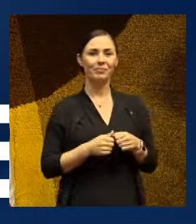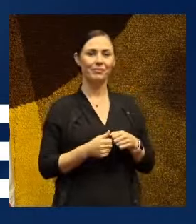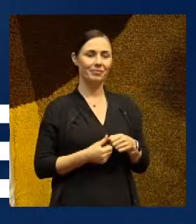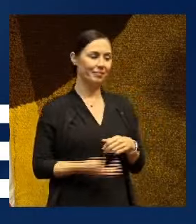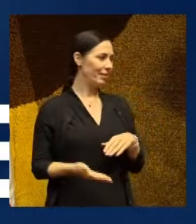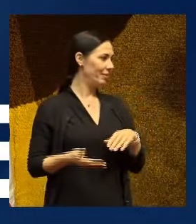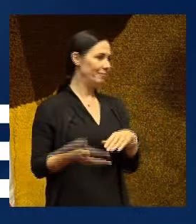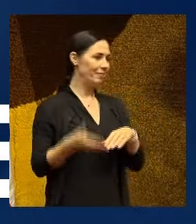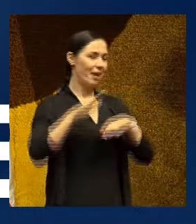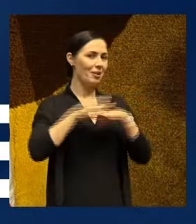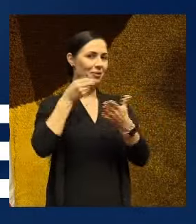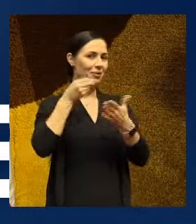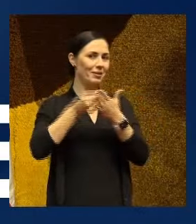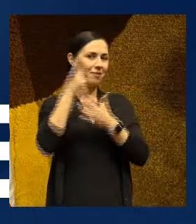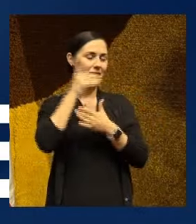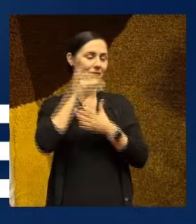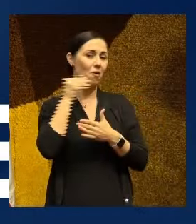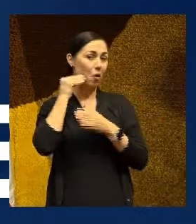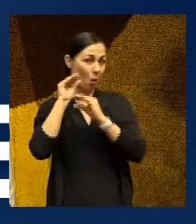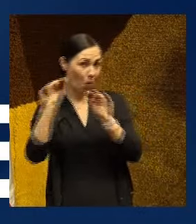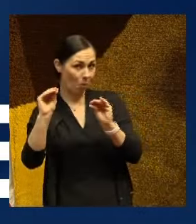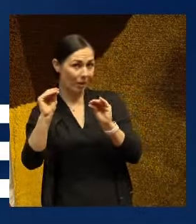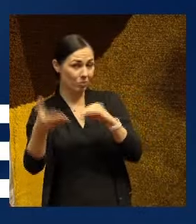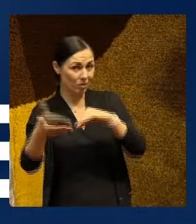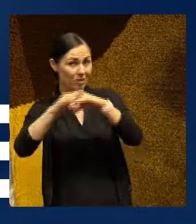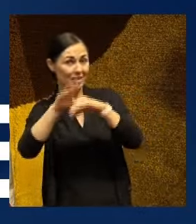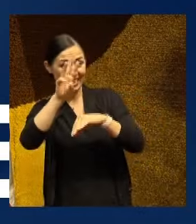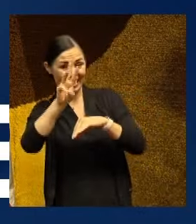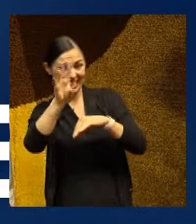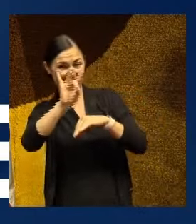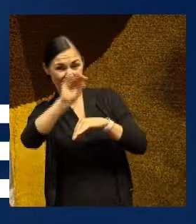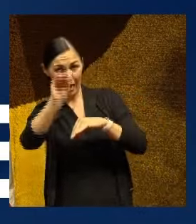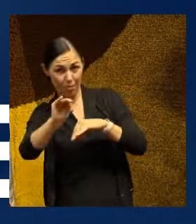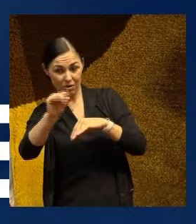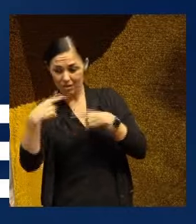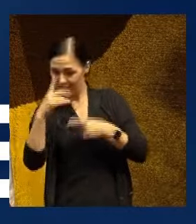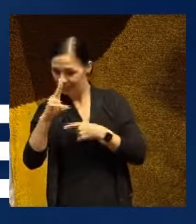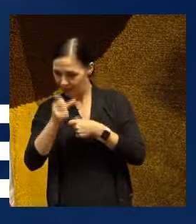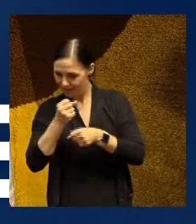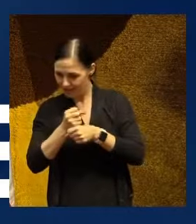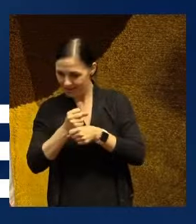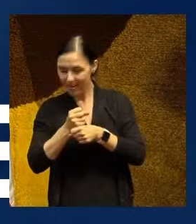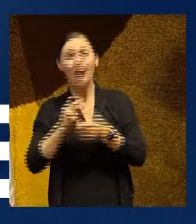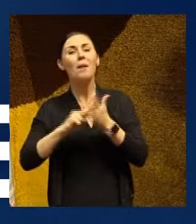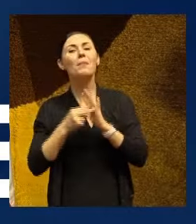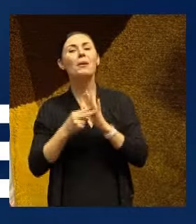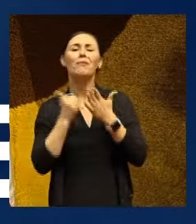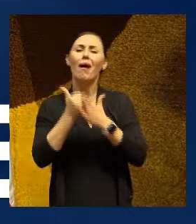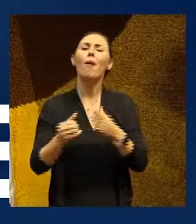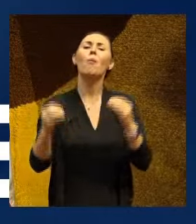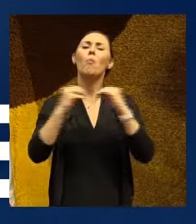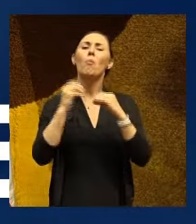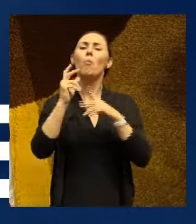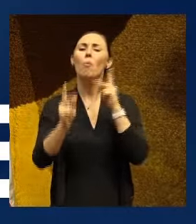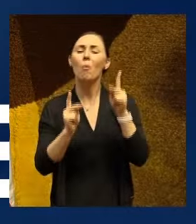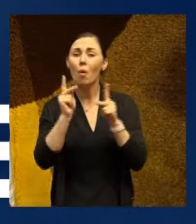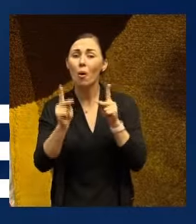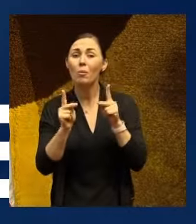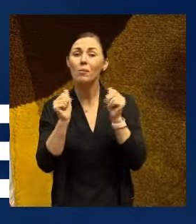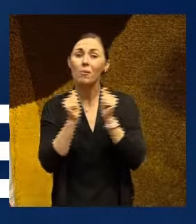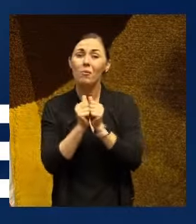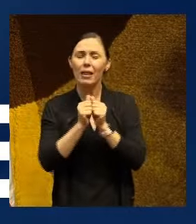by 68% since taking office, we've assisted more individuals to not only find